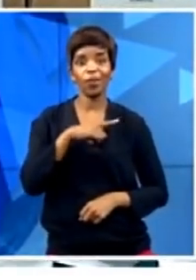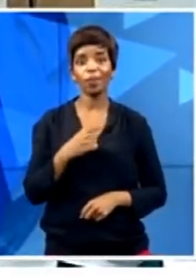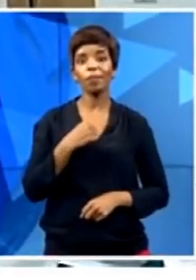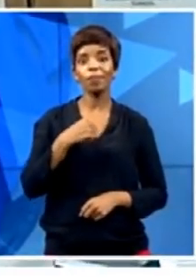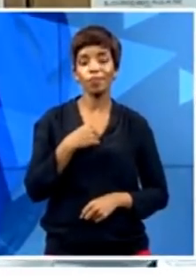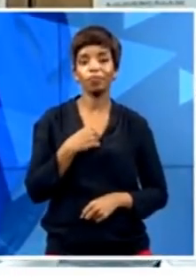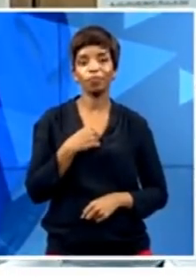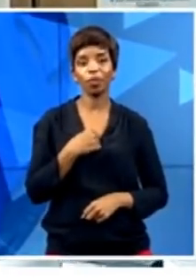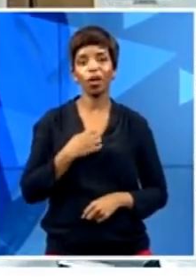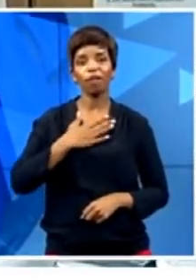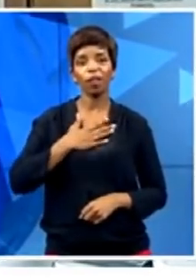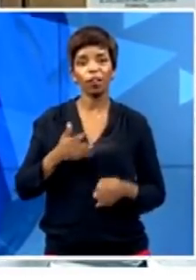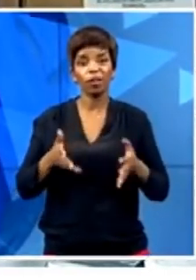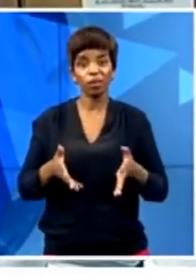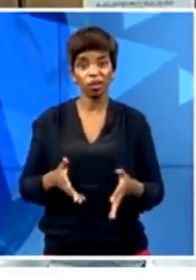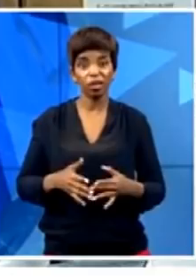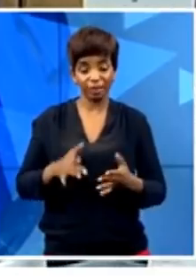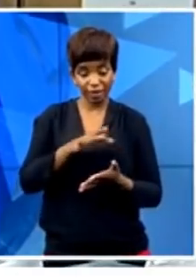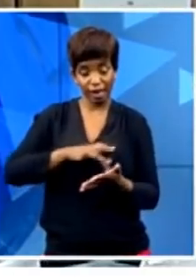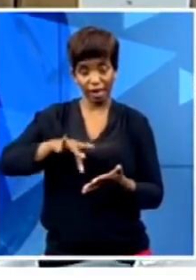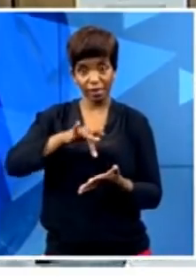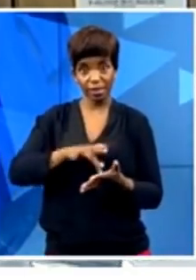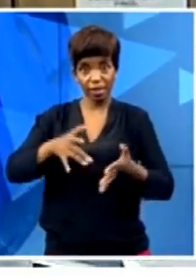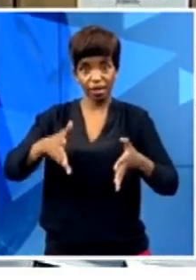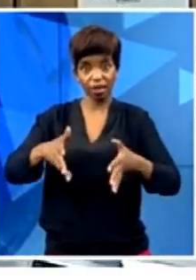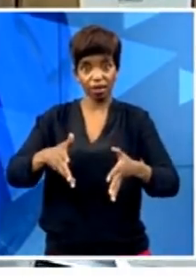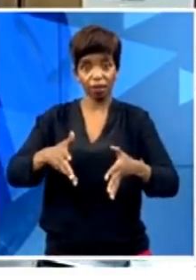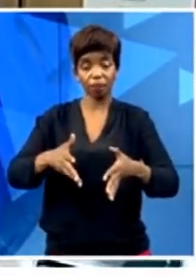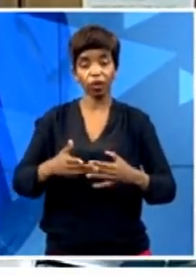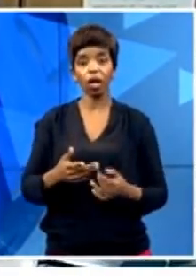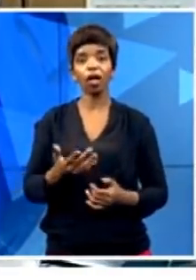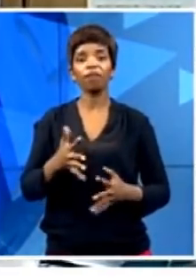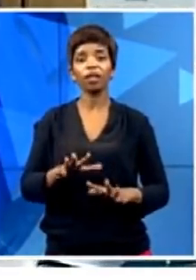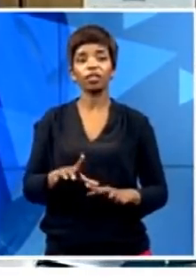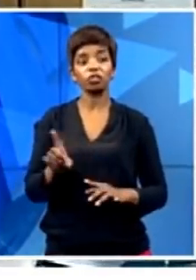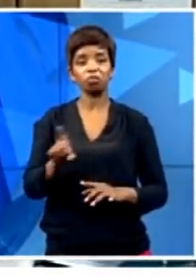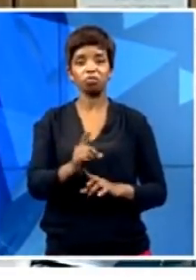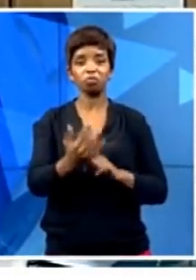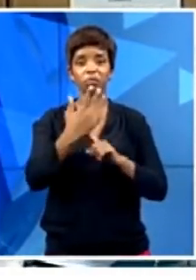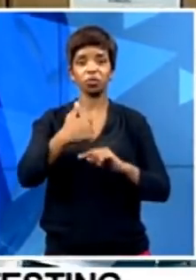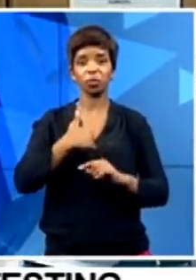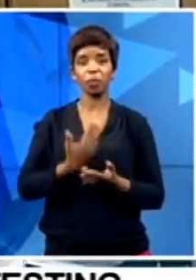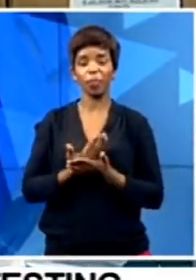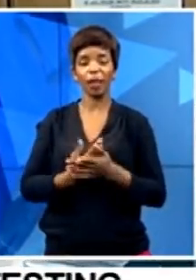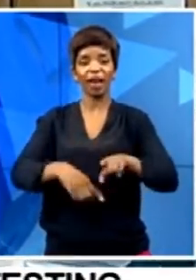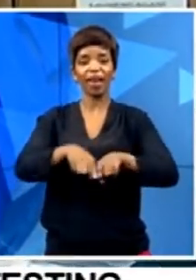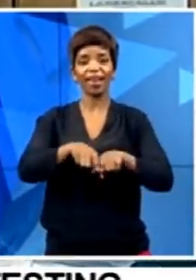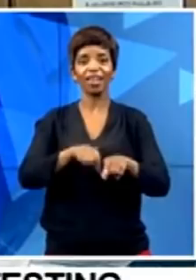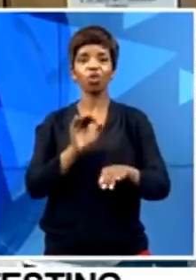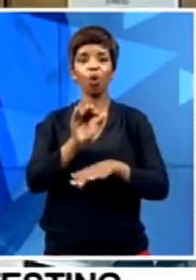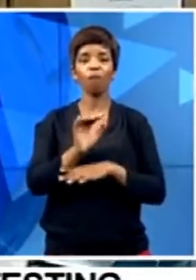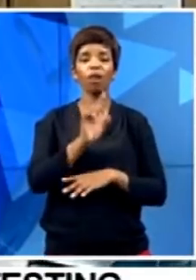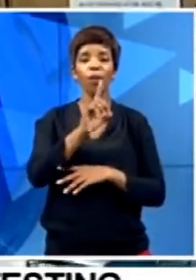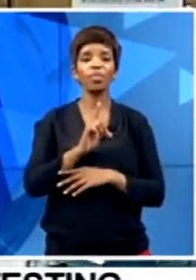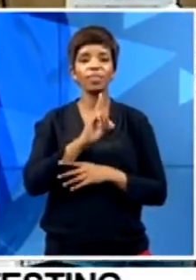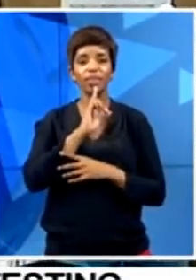center. And they've actually assured me that they can do more than 1,000 a day. Currently they are working on a 8-hour